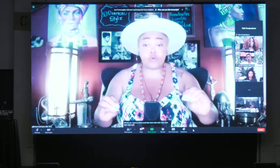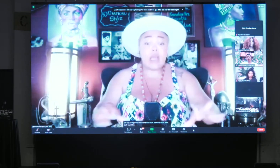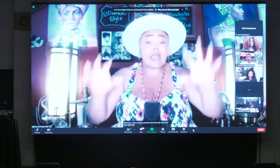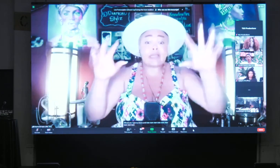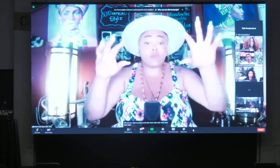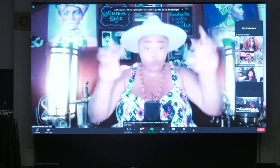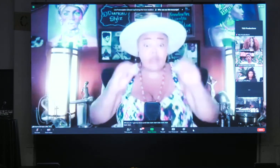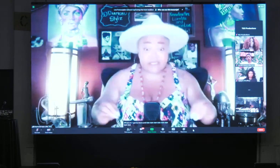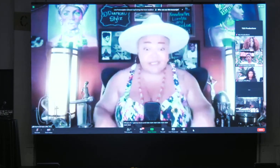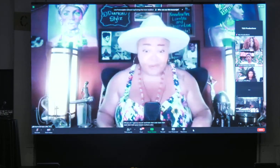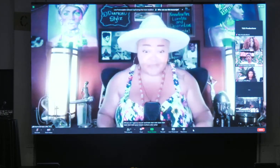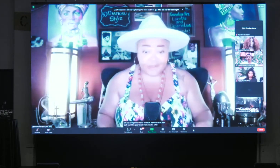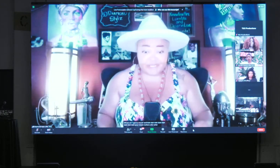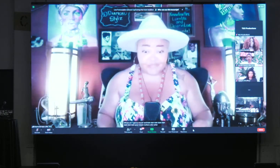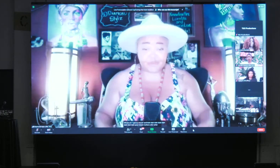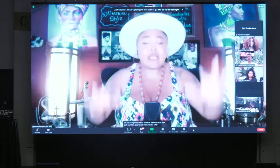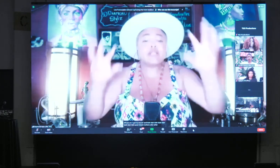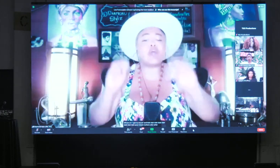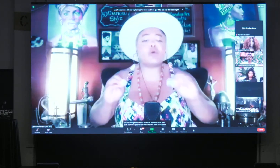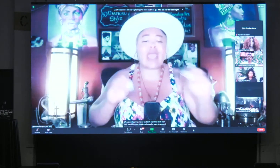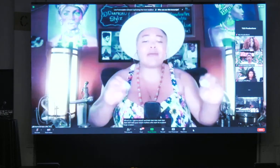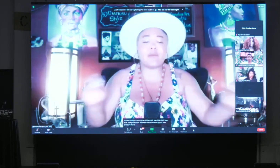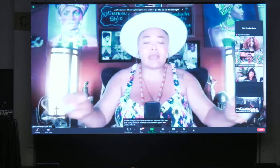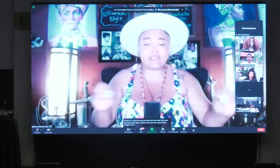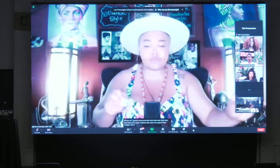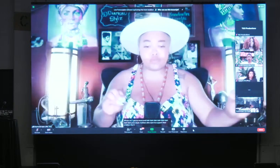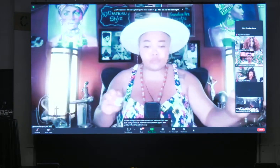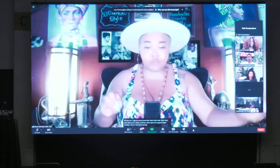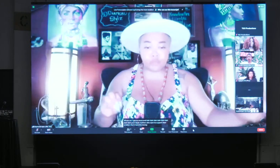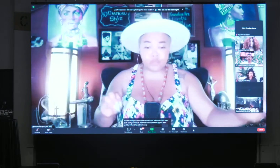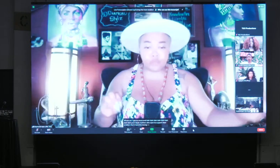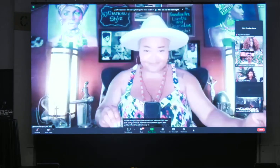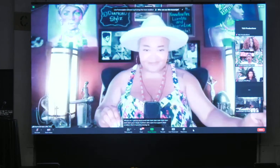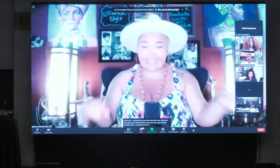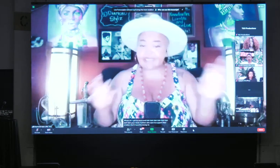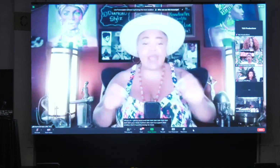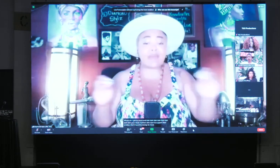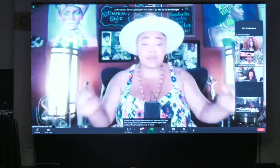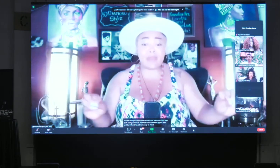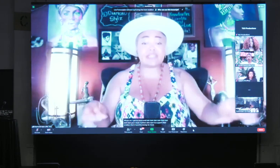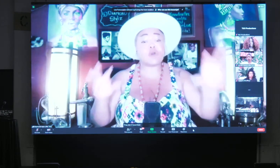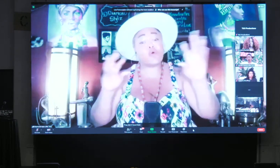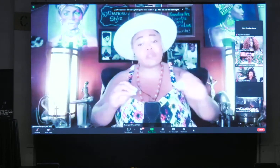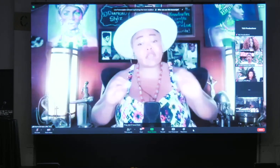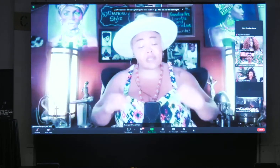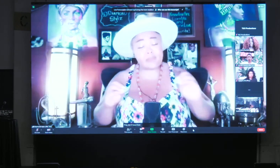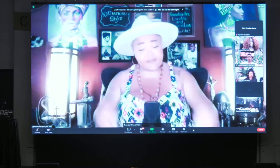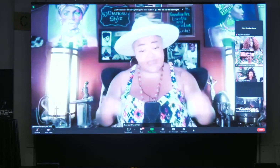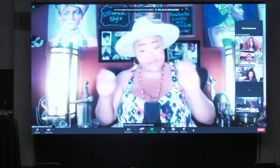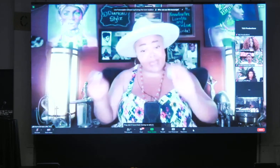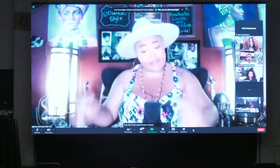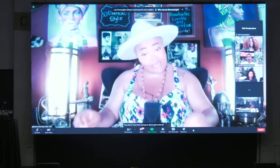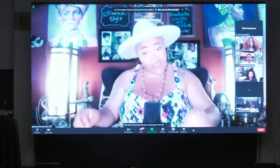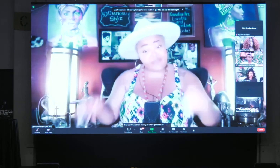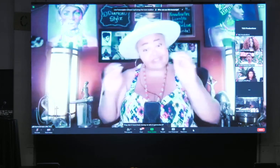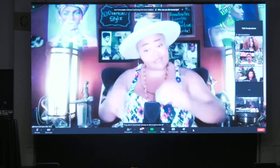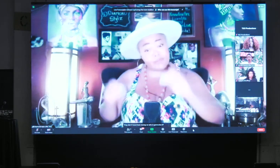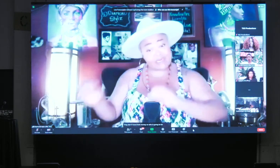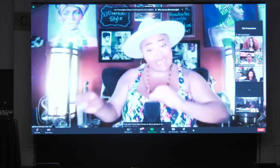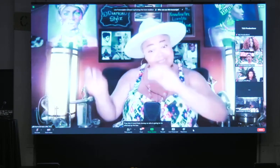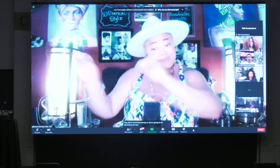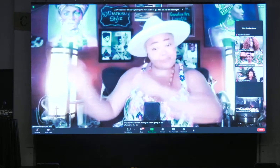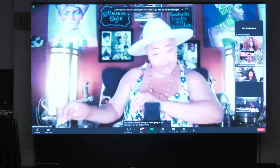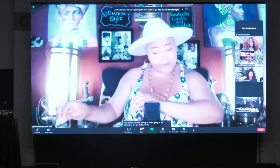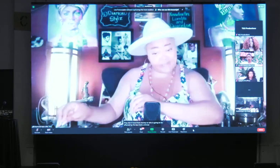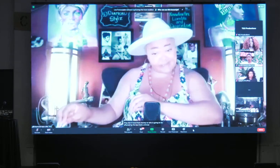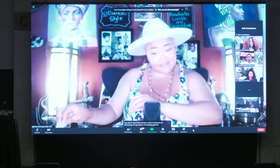who want to support their children don't have the money to move. They don't have the money. So who is gonna be affected by the law that's